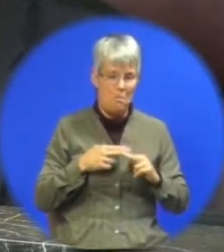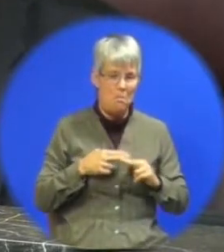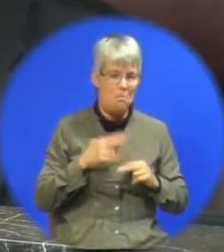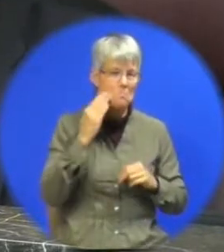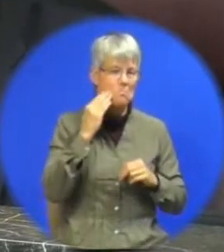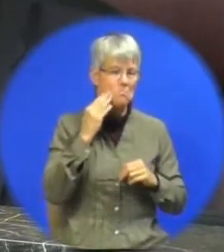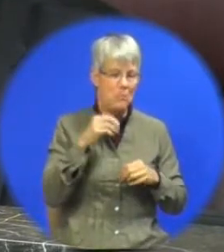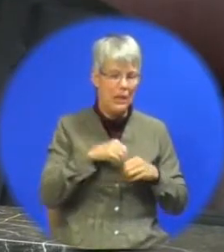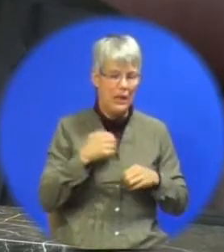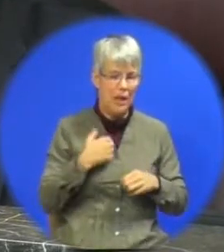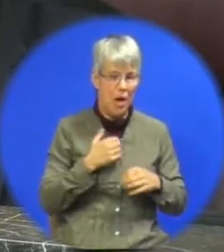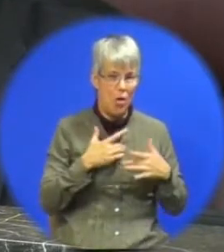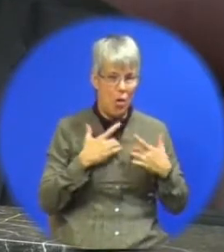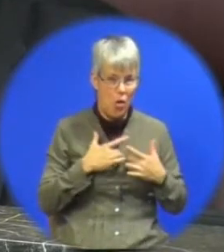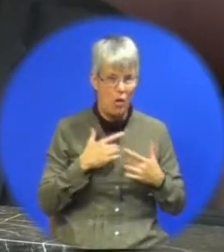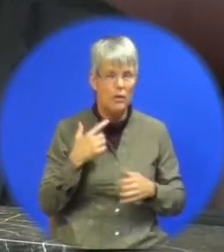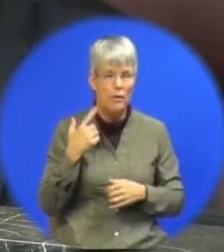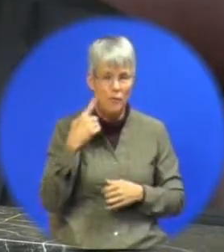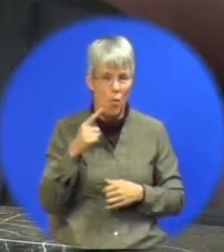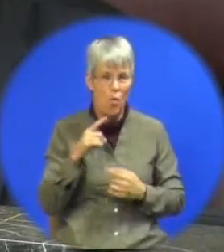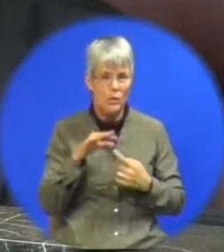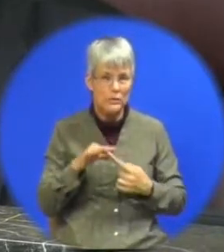this evening.